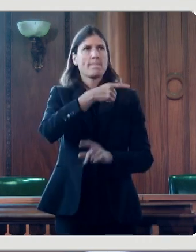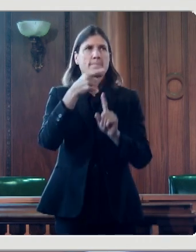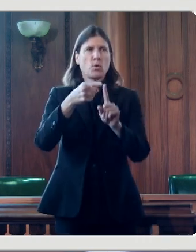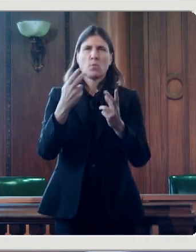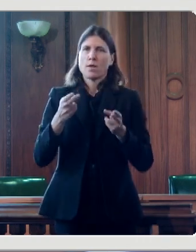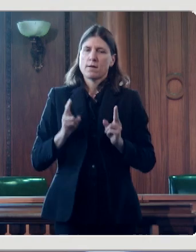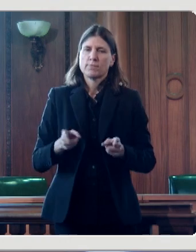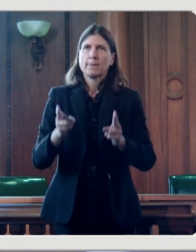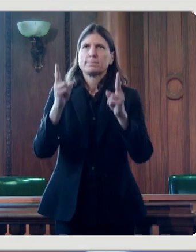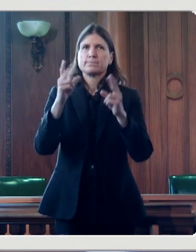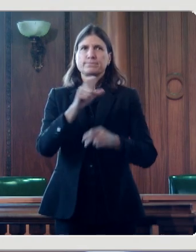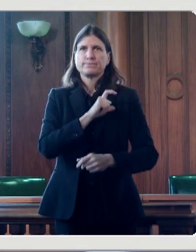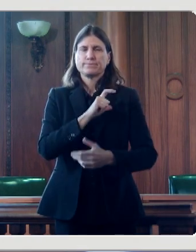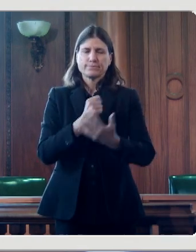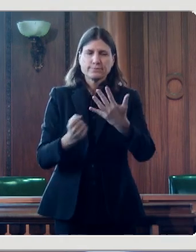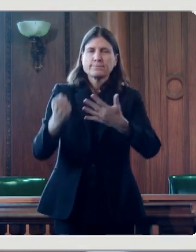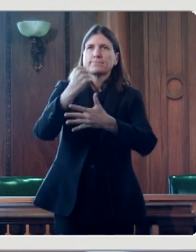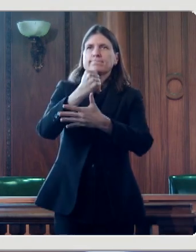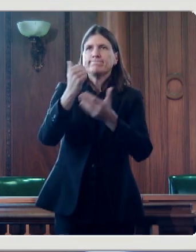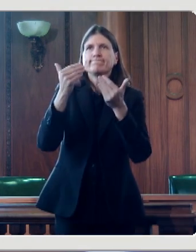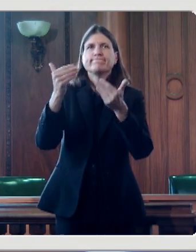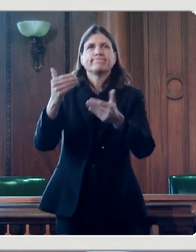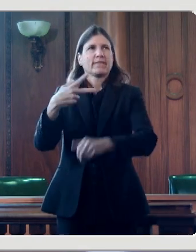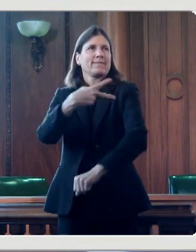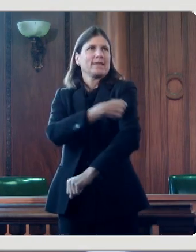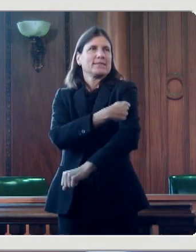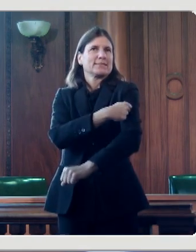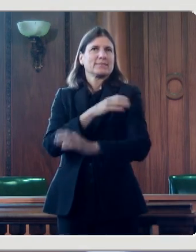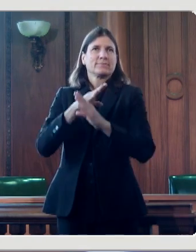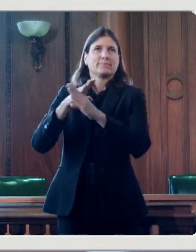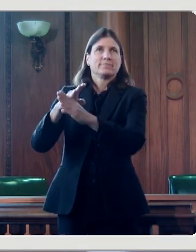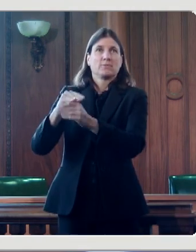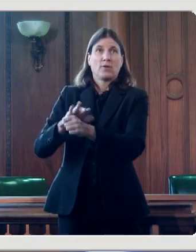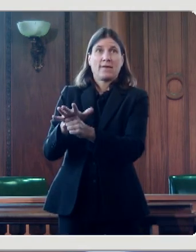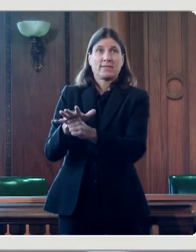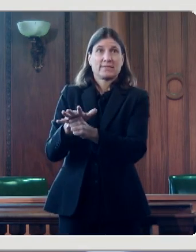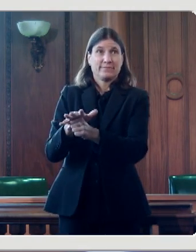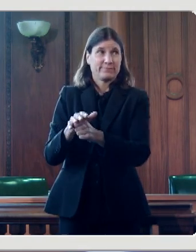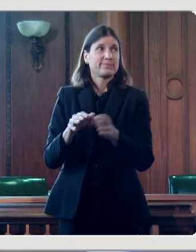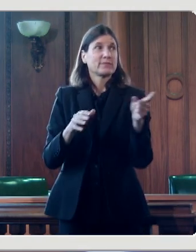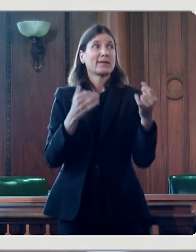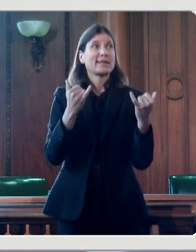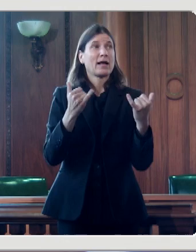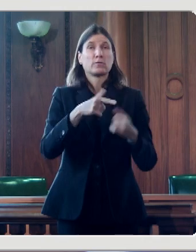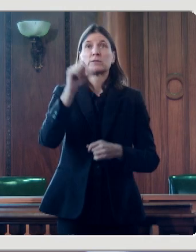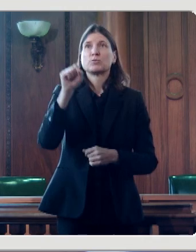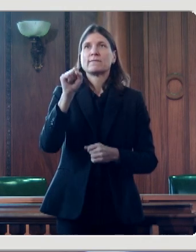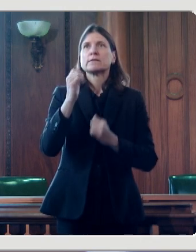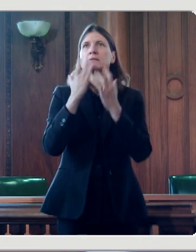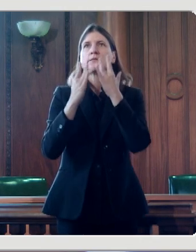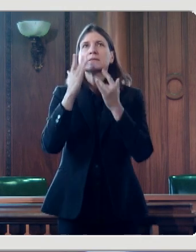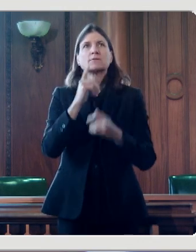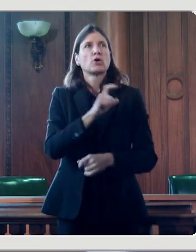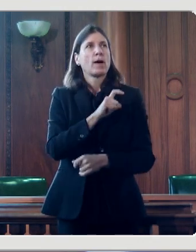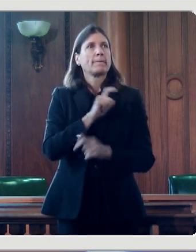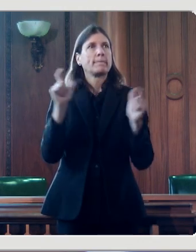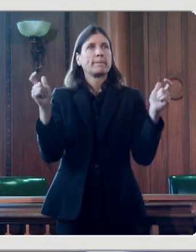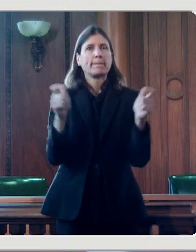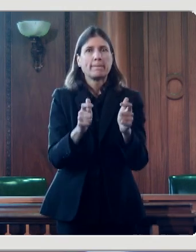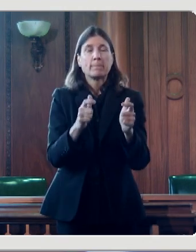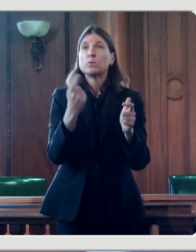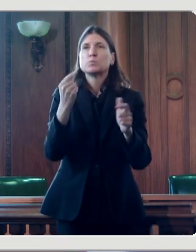We are getting some assistance from state police, but we've been informed state police has been hit hard also too. So we'll continue to work together,